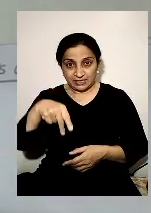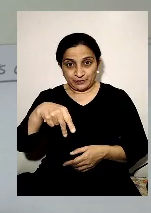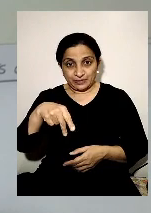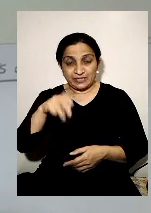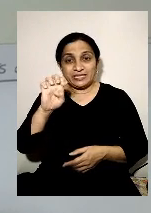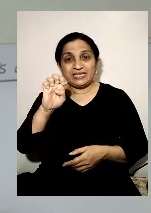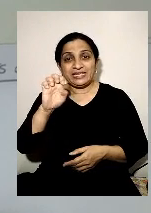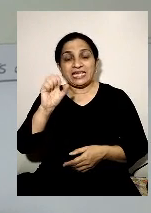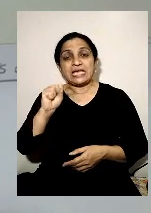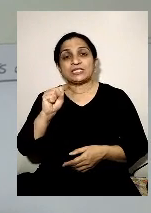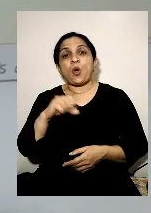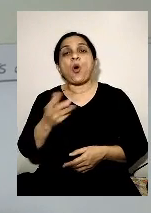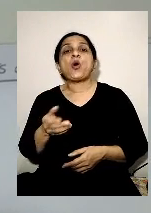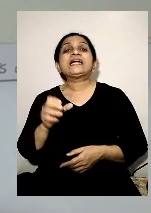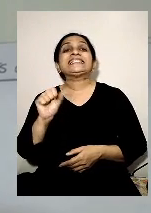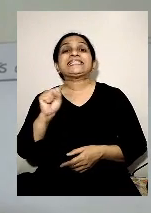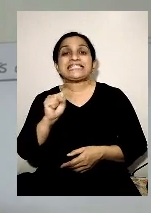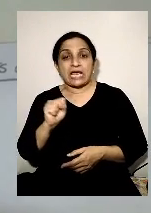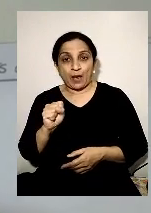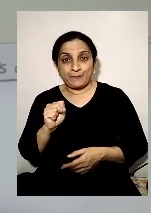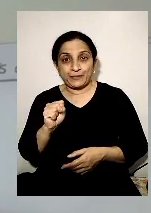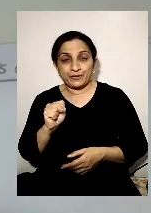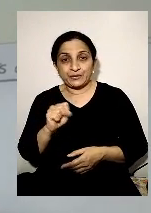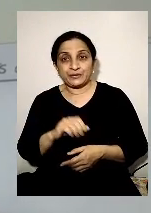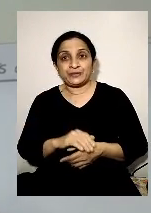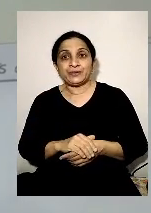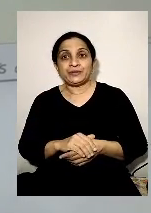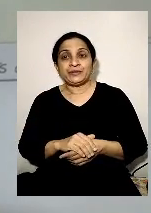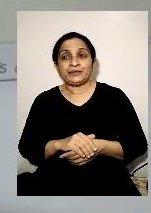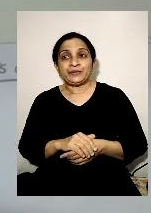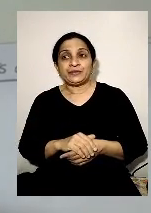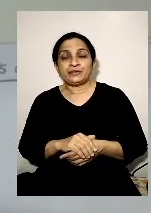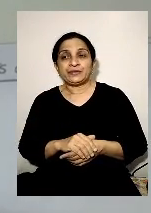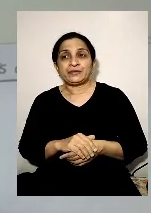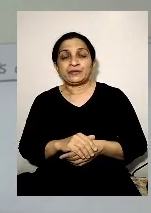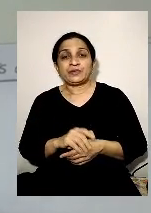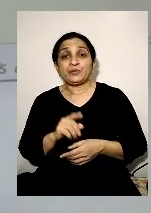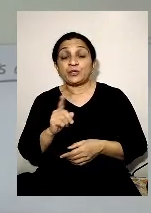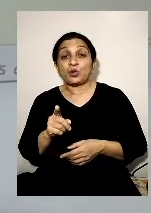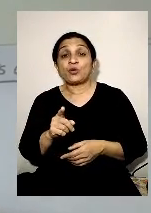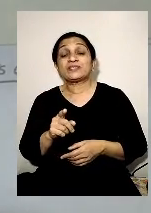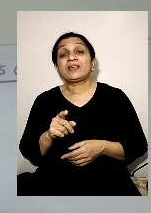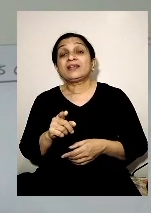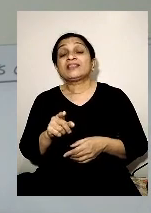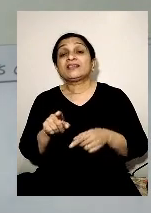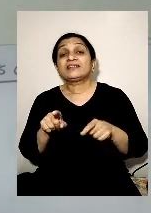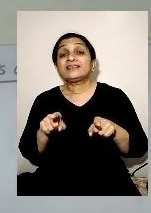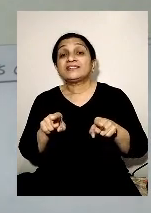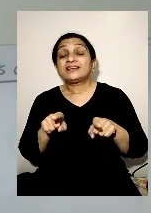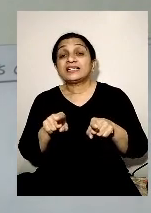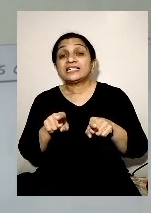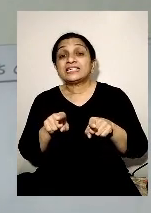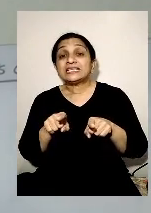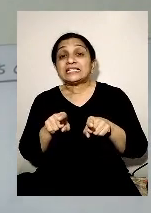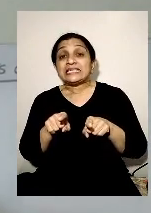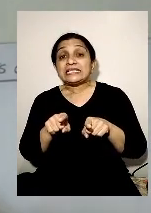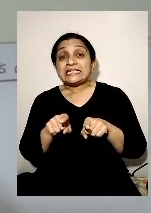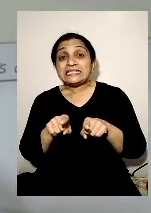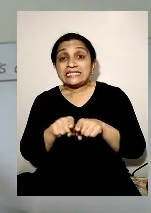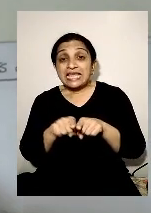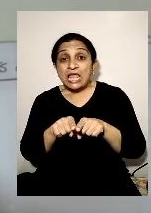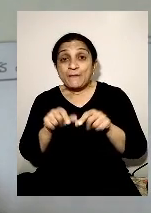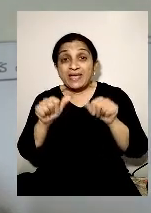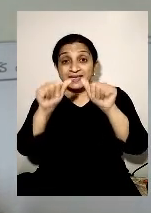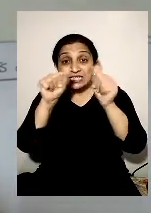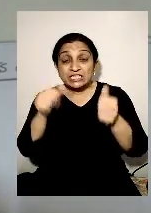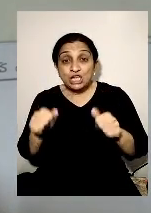it is in the form of a stirrup this